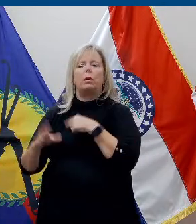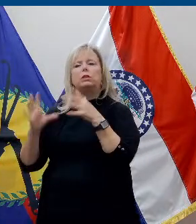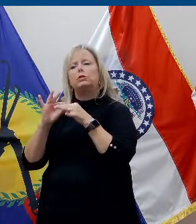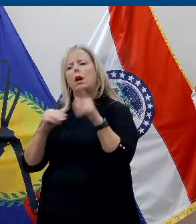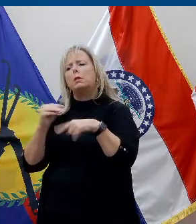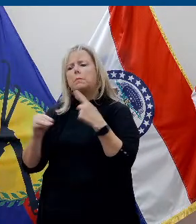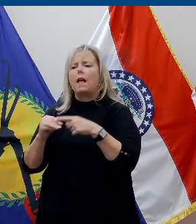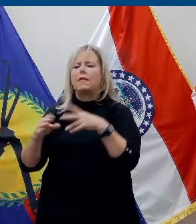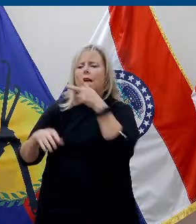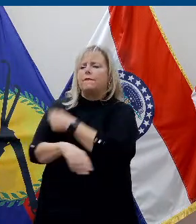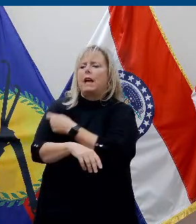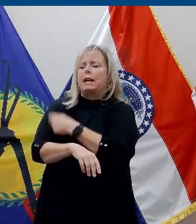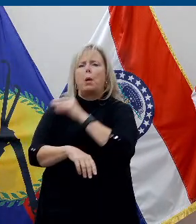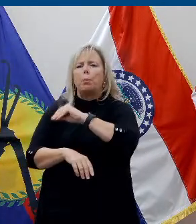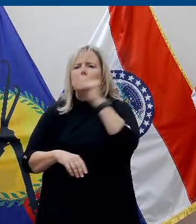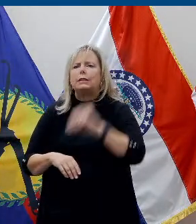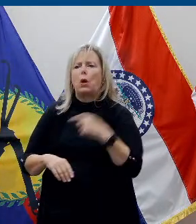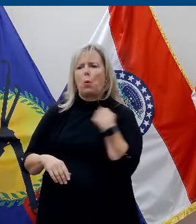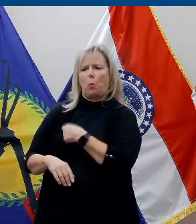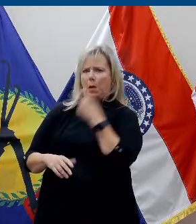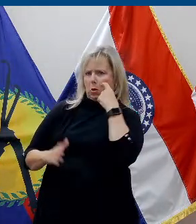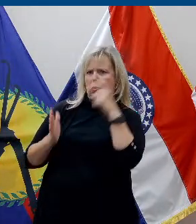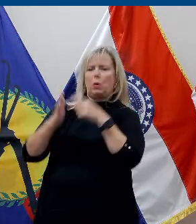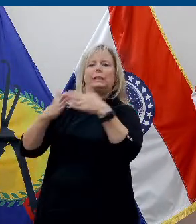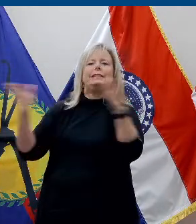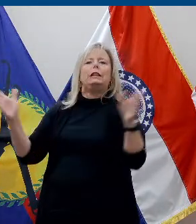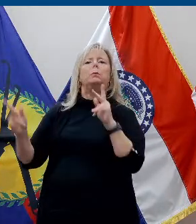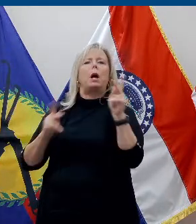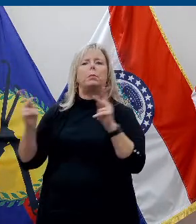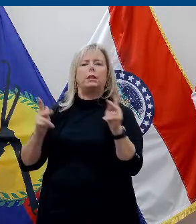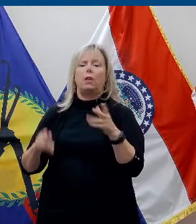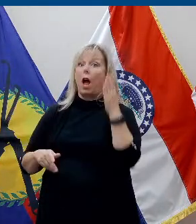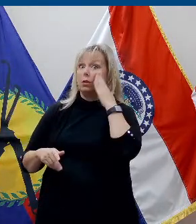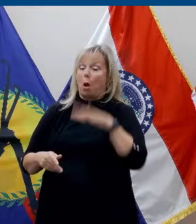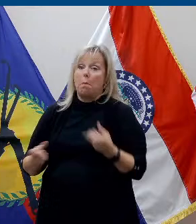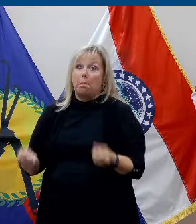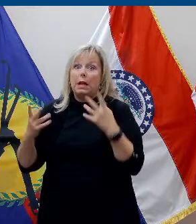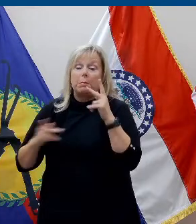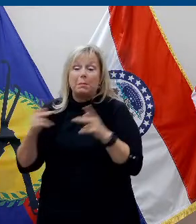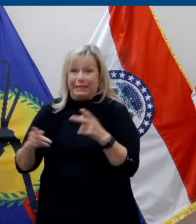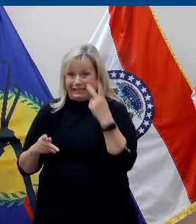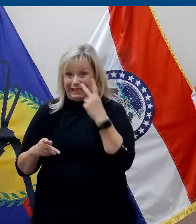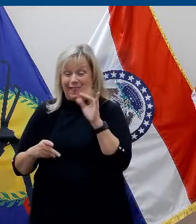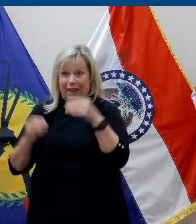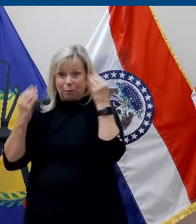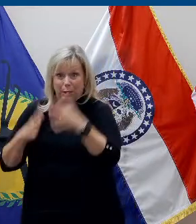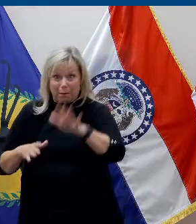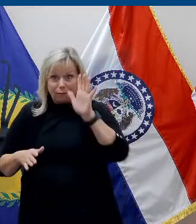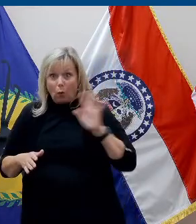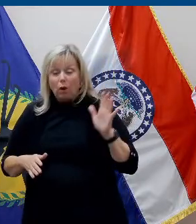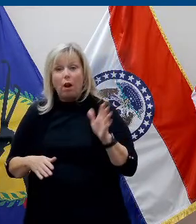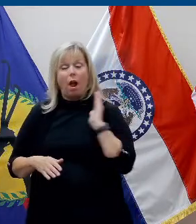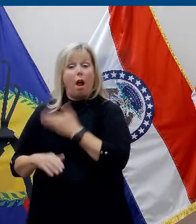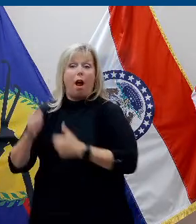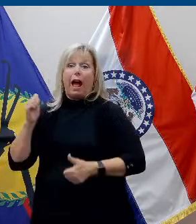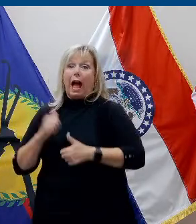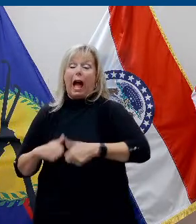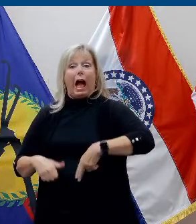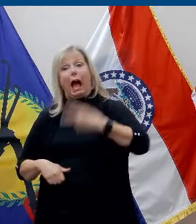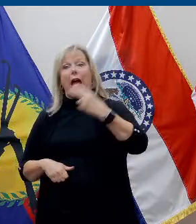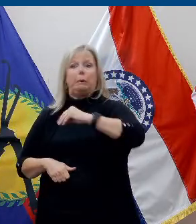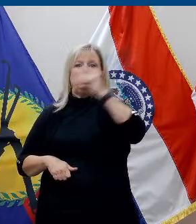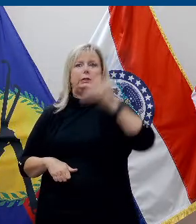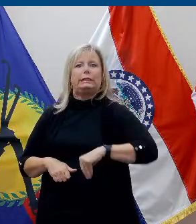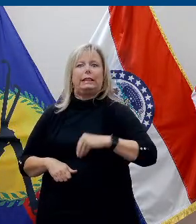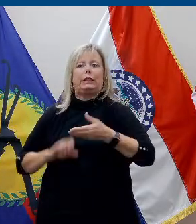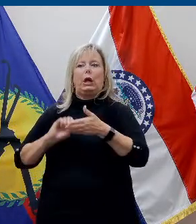talk about the vaccination rates that we're seeing in the general population. I know that many people have seen this information before. Our high rate of community